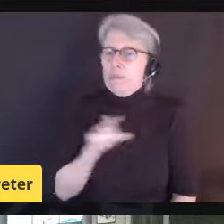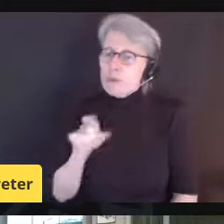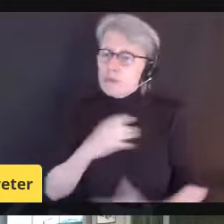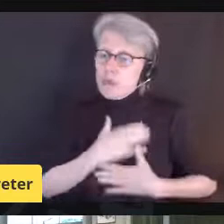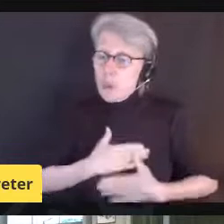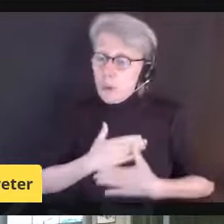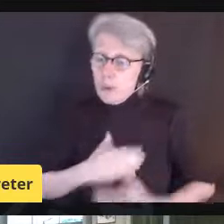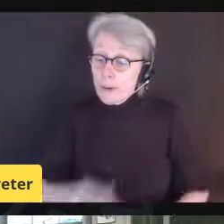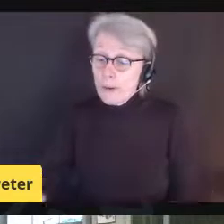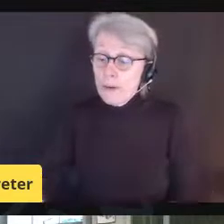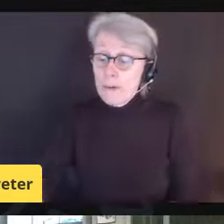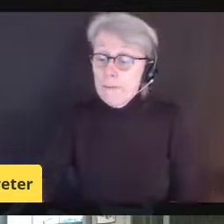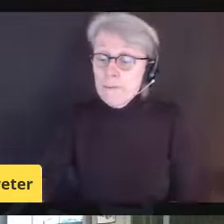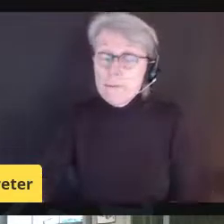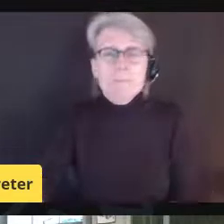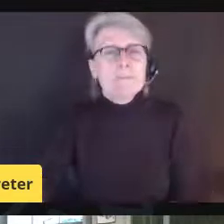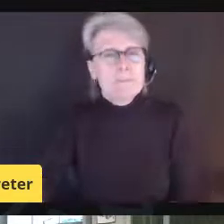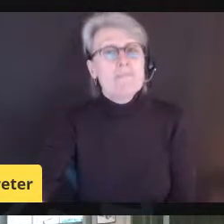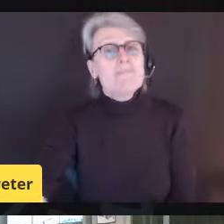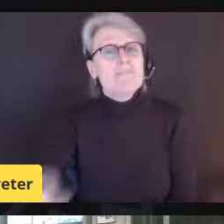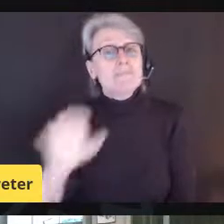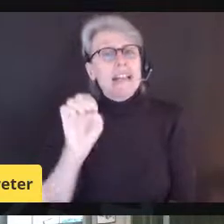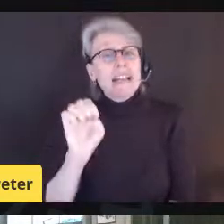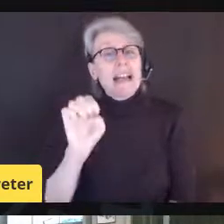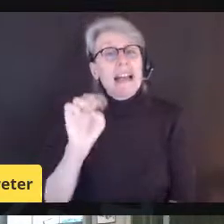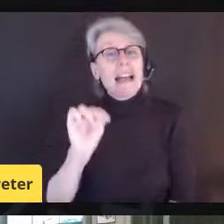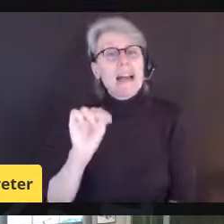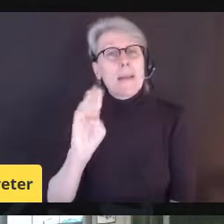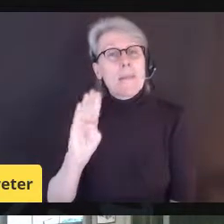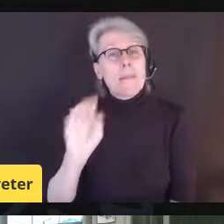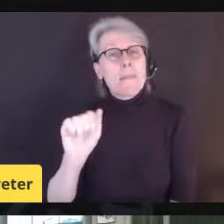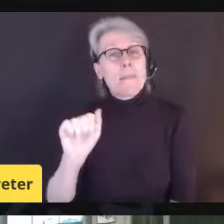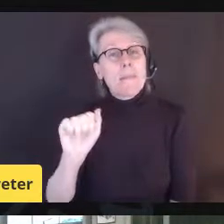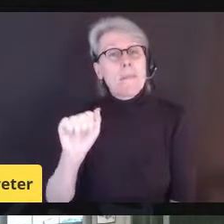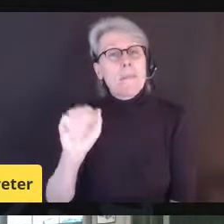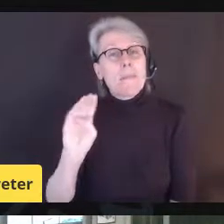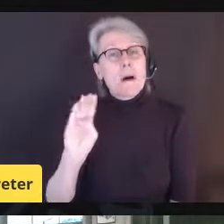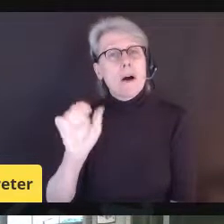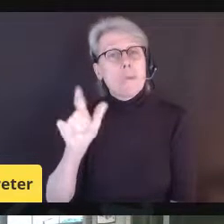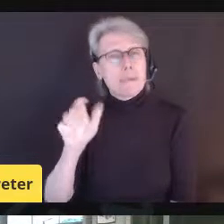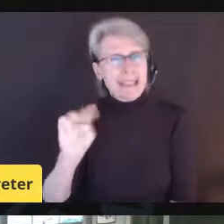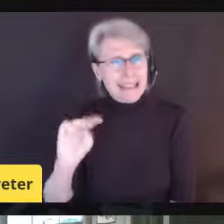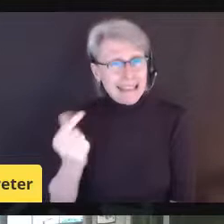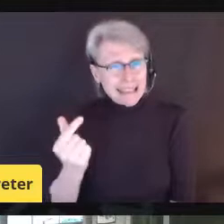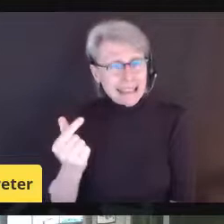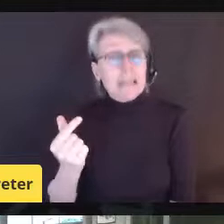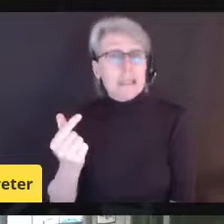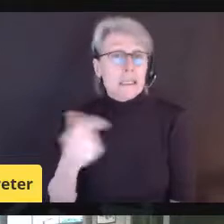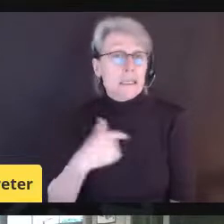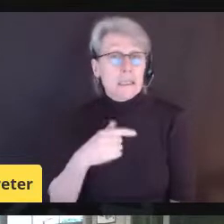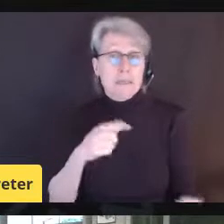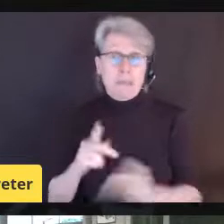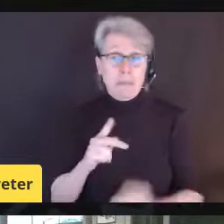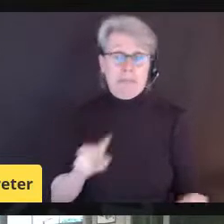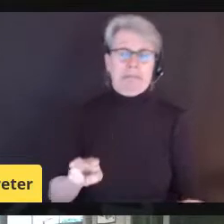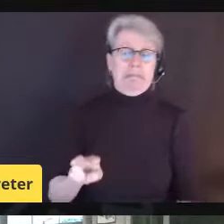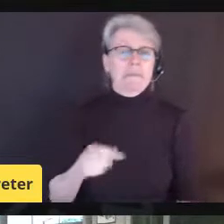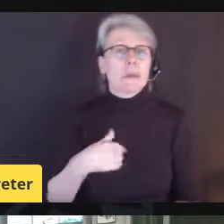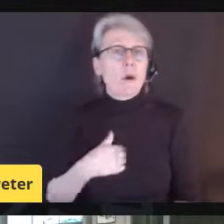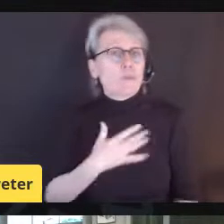Well, probably embalming would be a bit weird for most people, but I do love it. But I think the weirdest thing